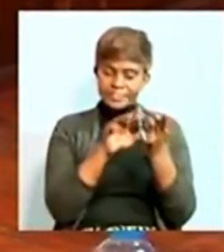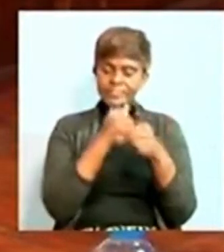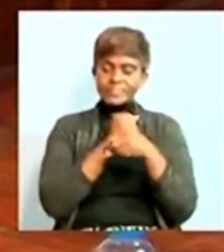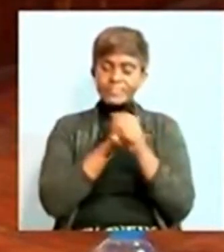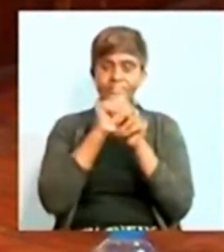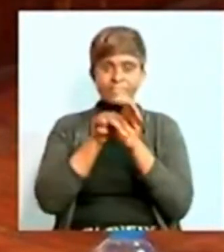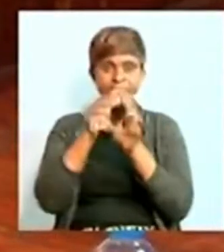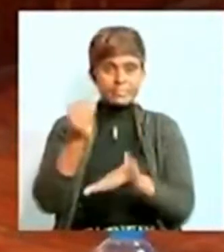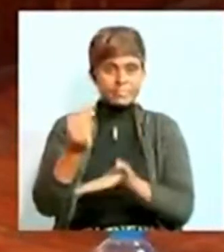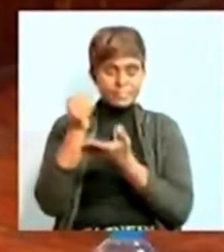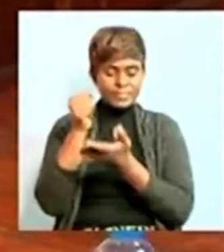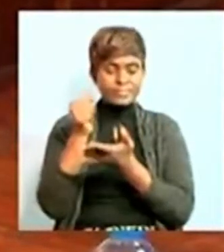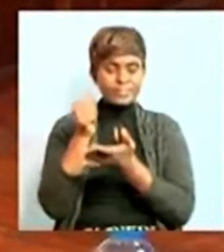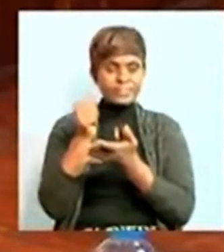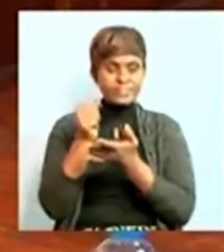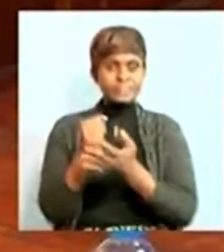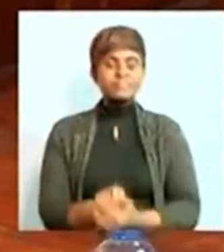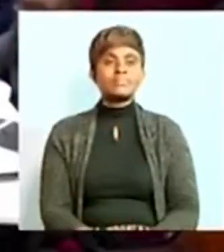the budget.